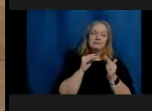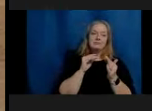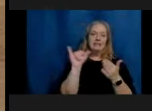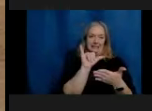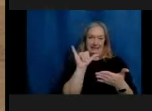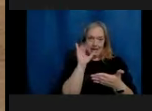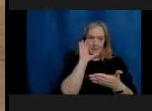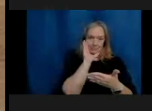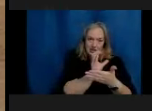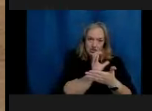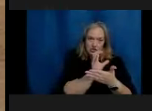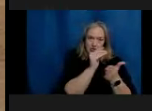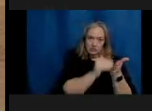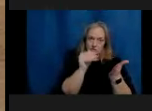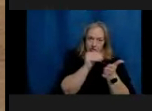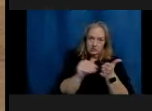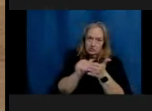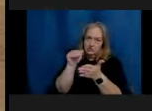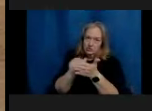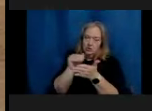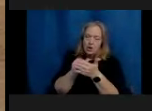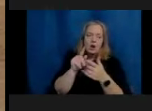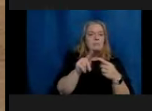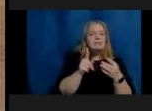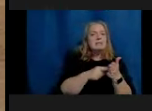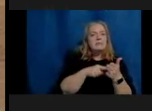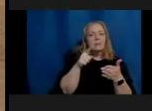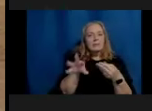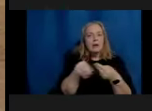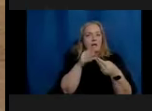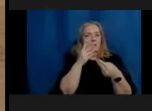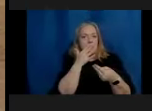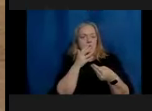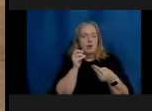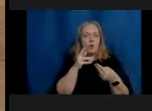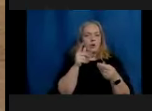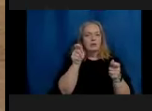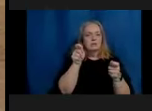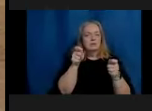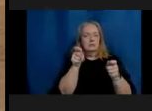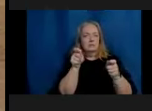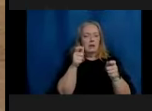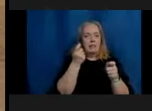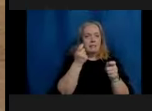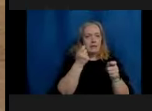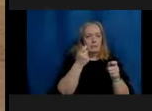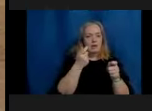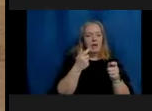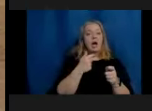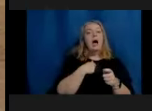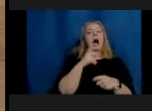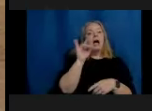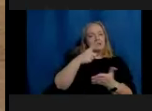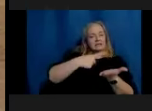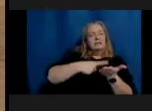but it's like, why did this one image have a change? Or I talked a little bit about the crops. I didn't talk about the change in perspective. There